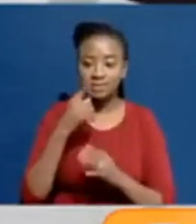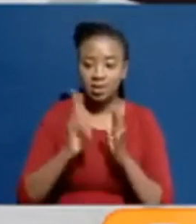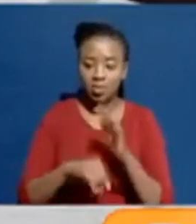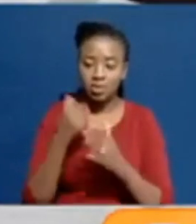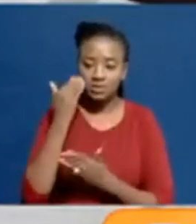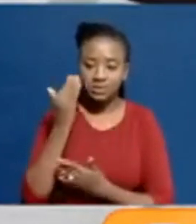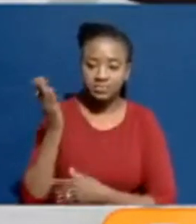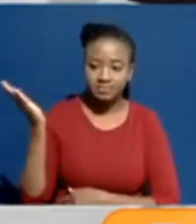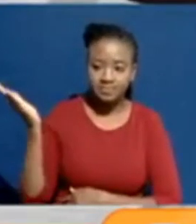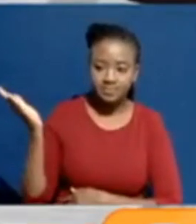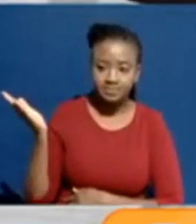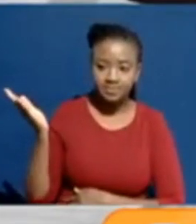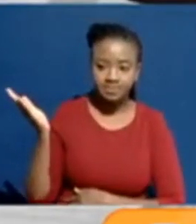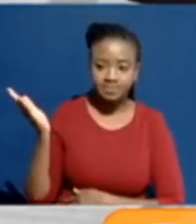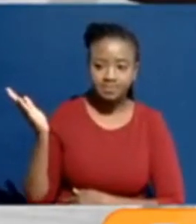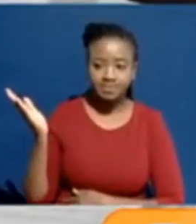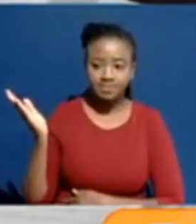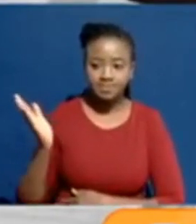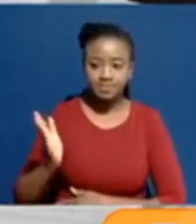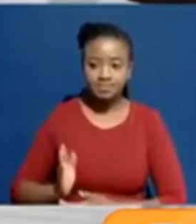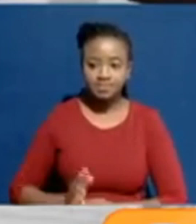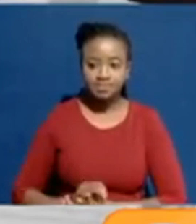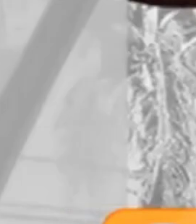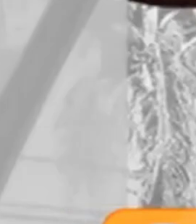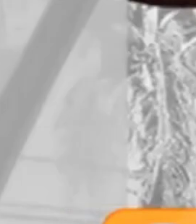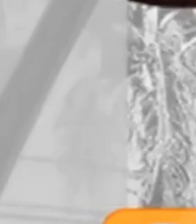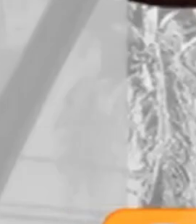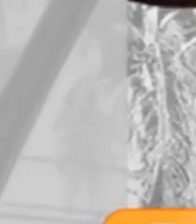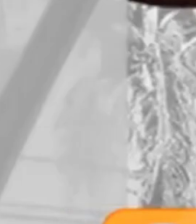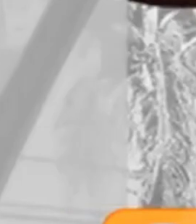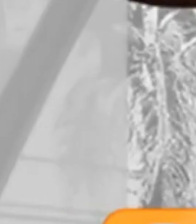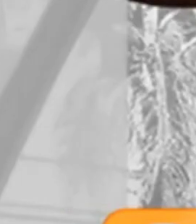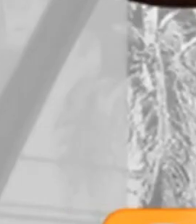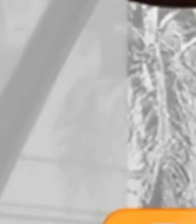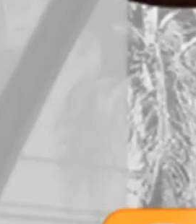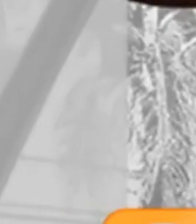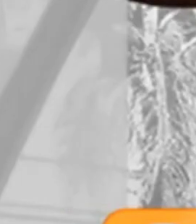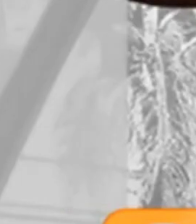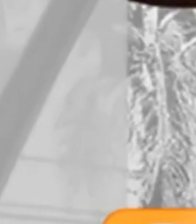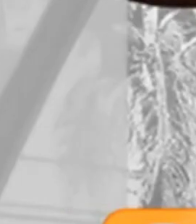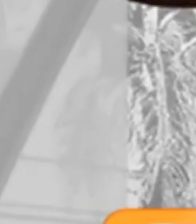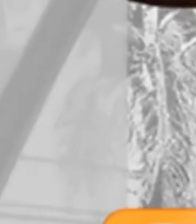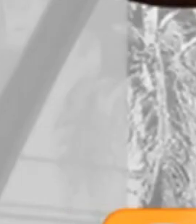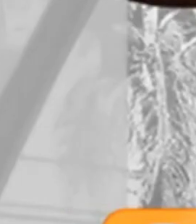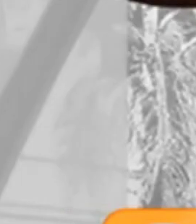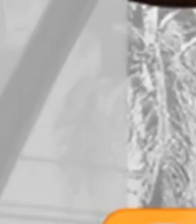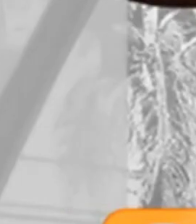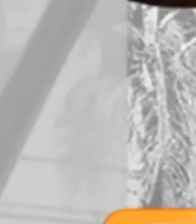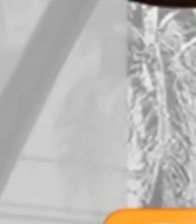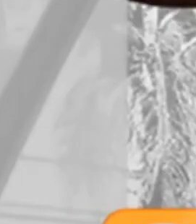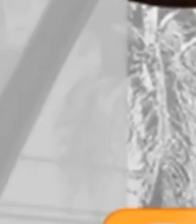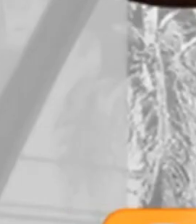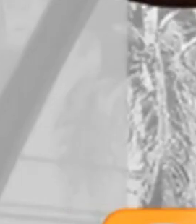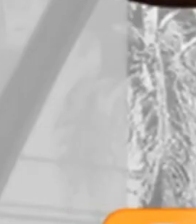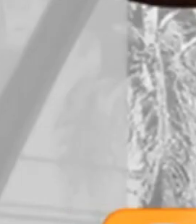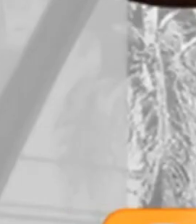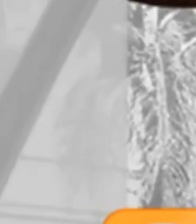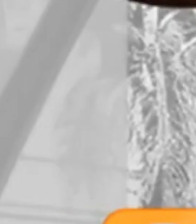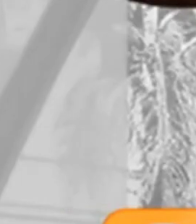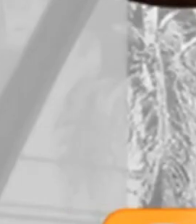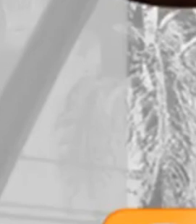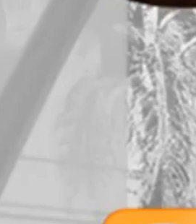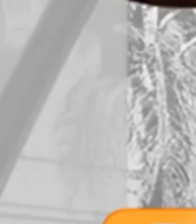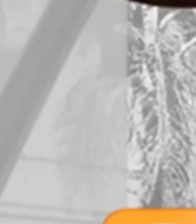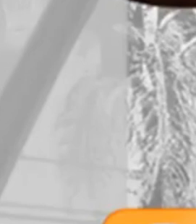Honorable Anne Atieno Amadi's action is how did she know of the criminal investigations being carried out? On what capacity did